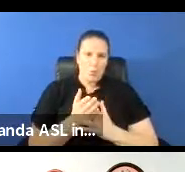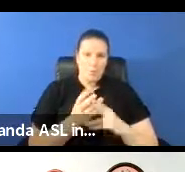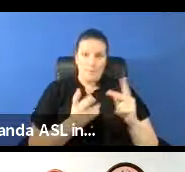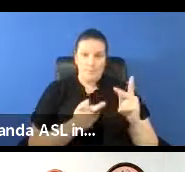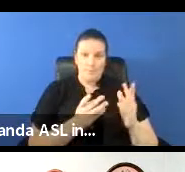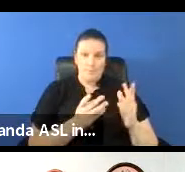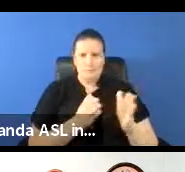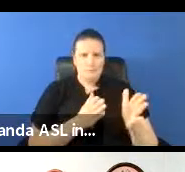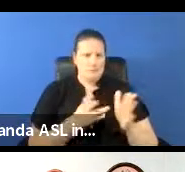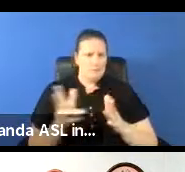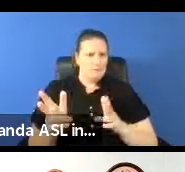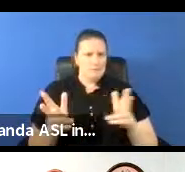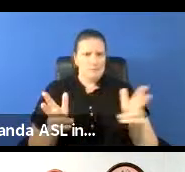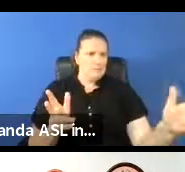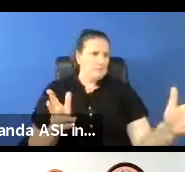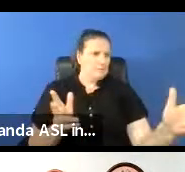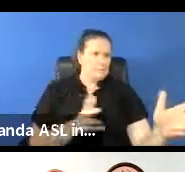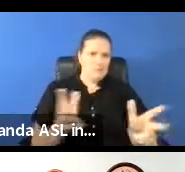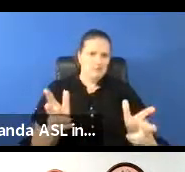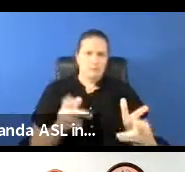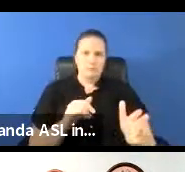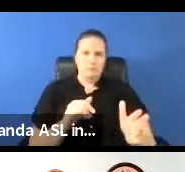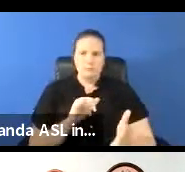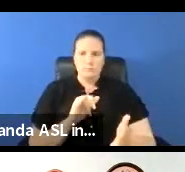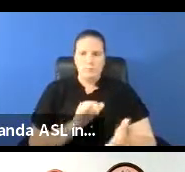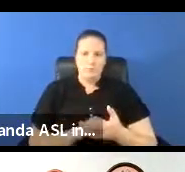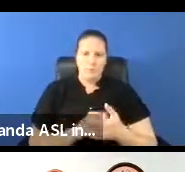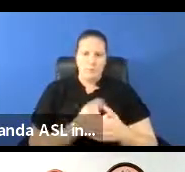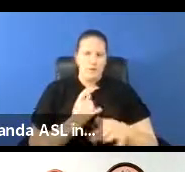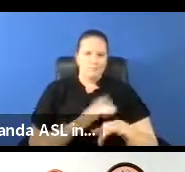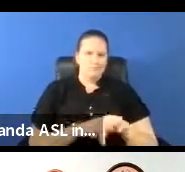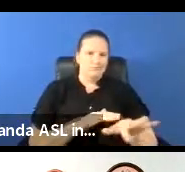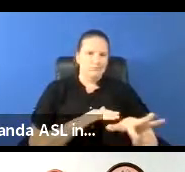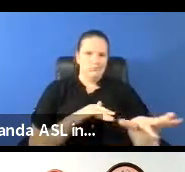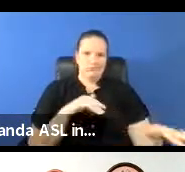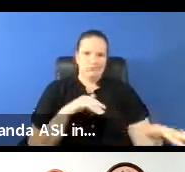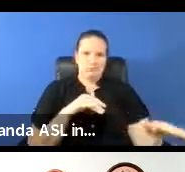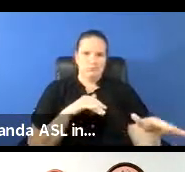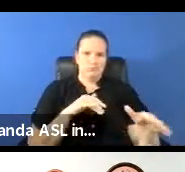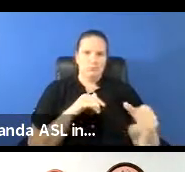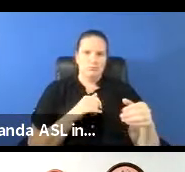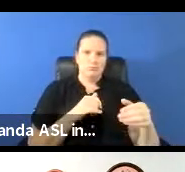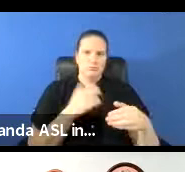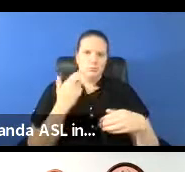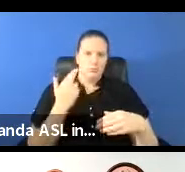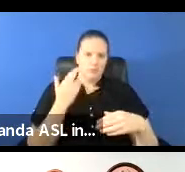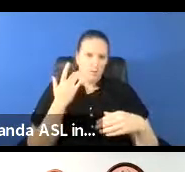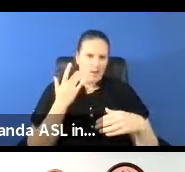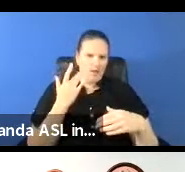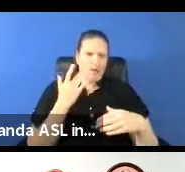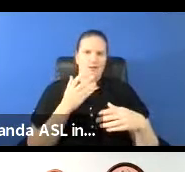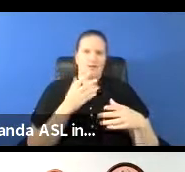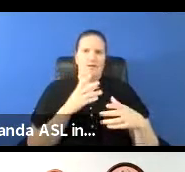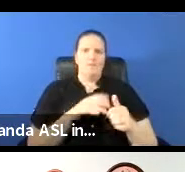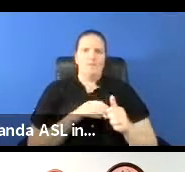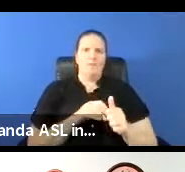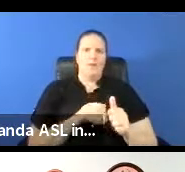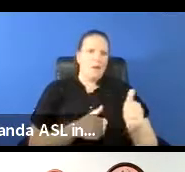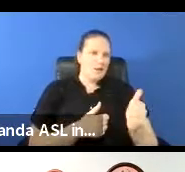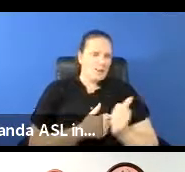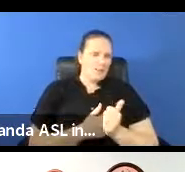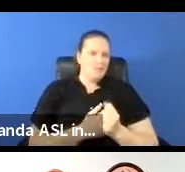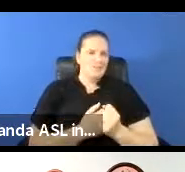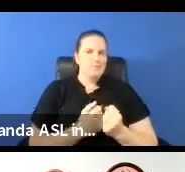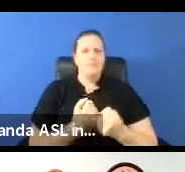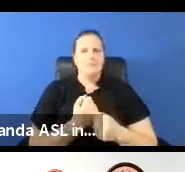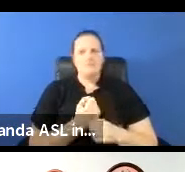making that decision point is one of the things that causes the backups and the safety. And you